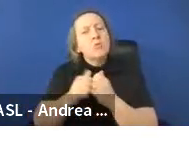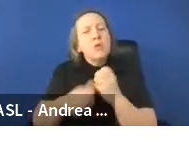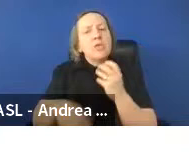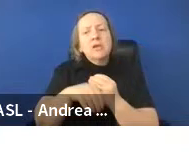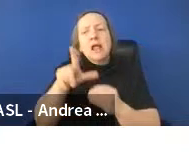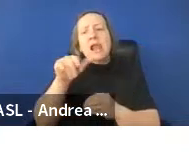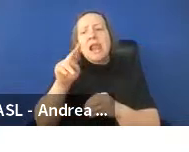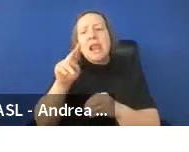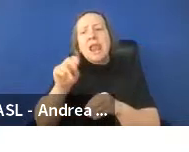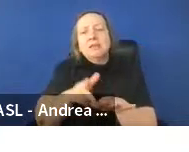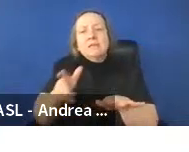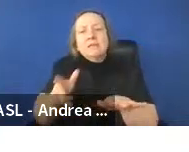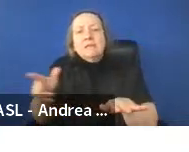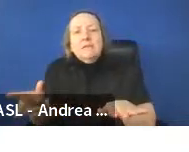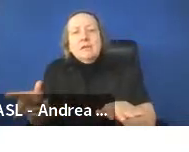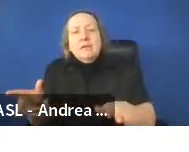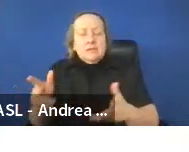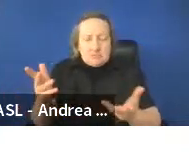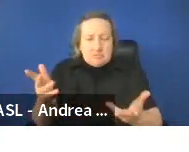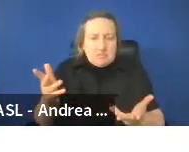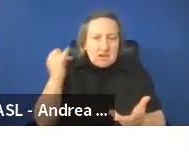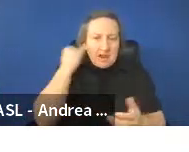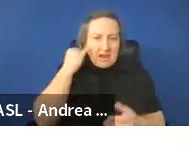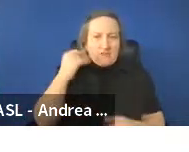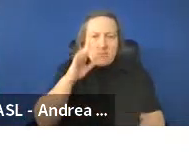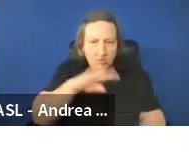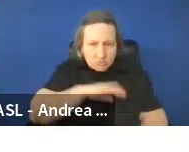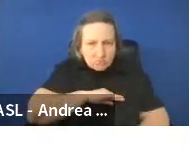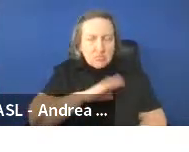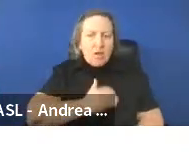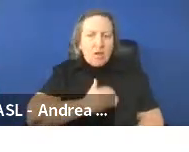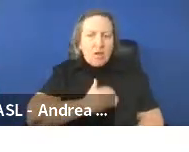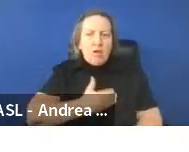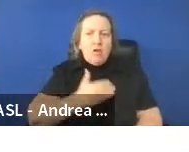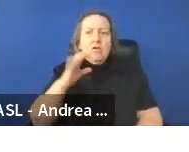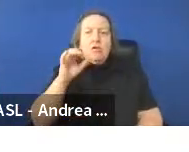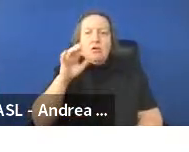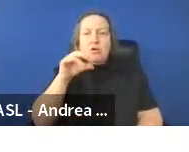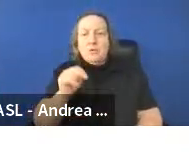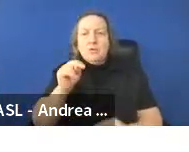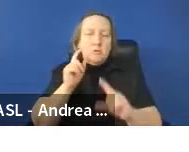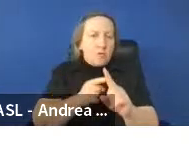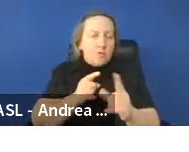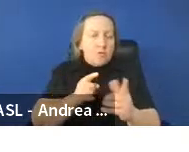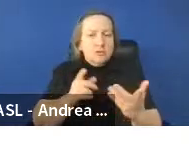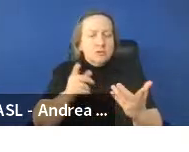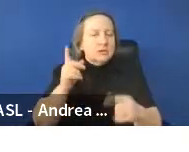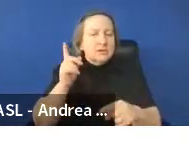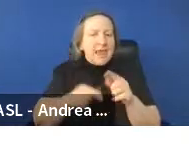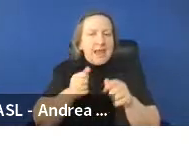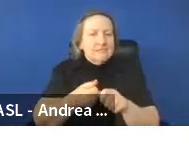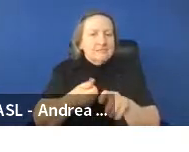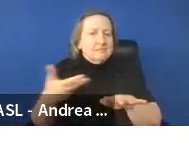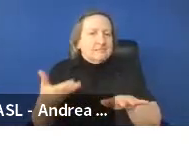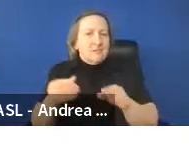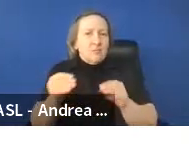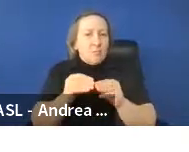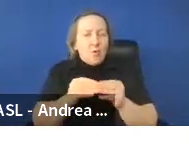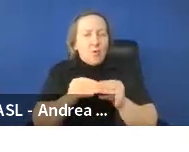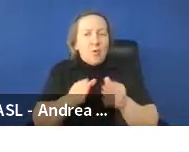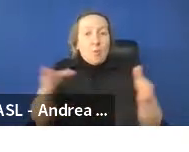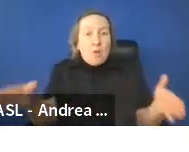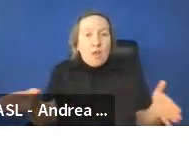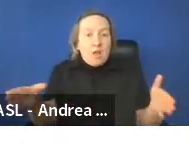for cars. And if we're truly going to meet our carbon emission goals, this bridge cannot be an expansion, addition, or widening